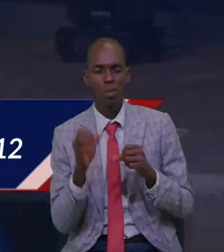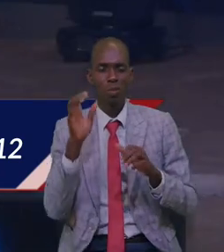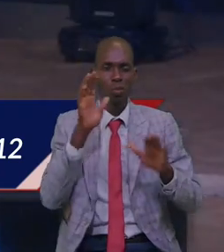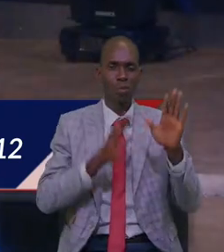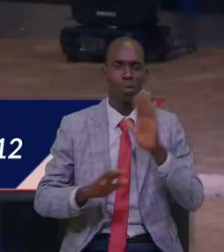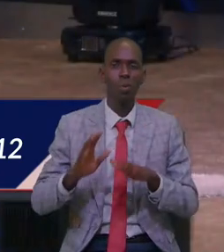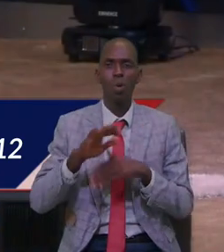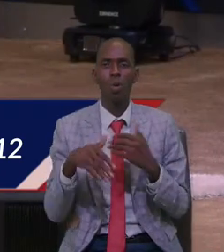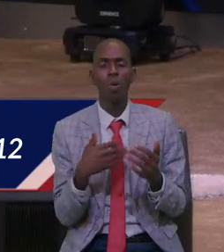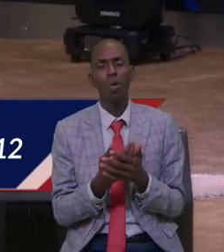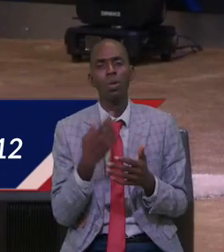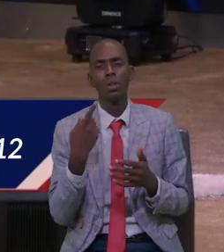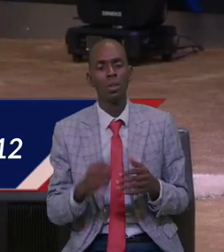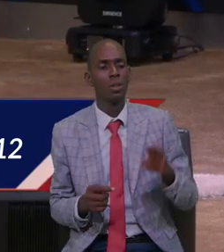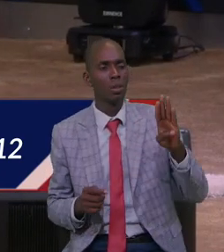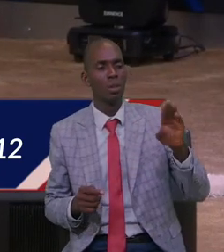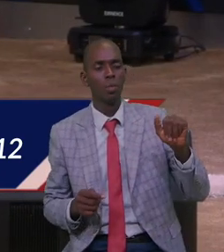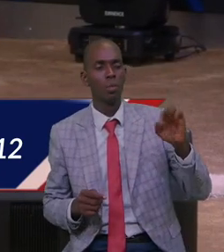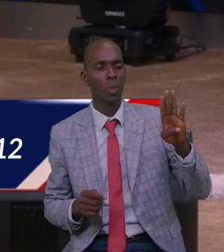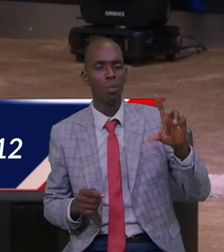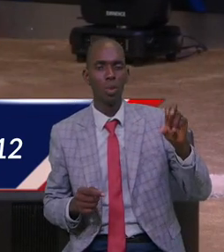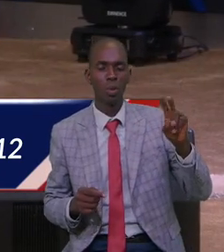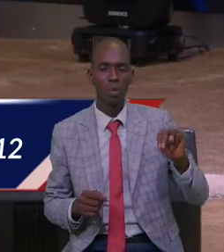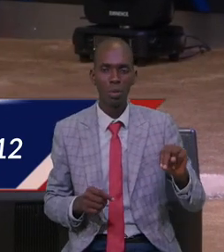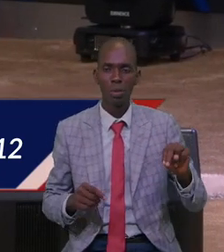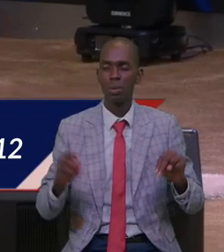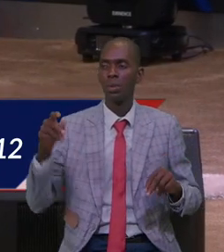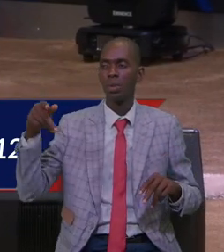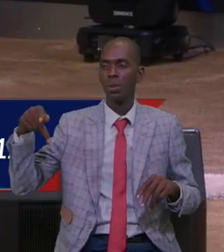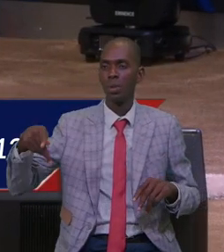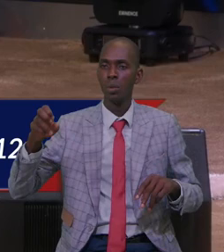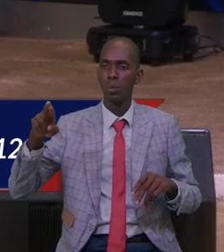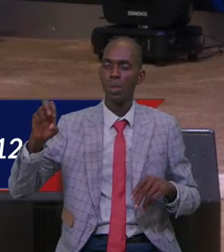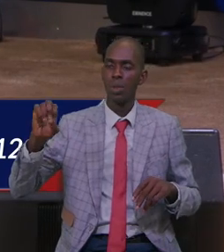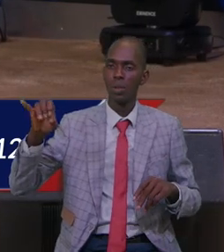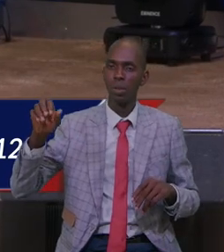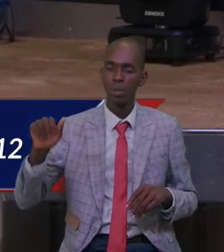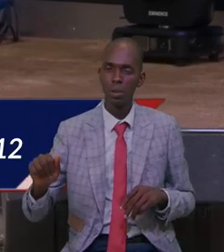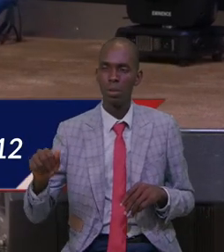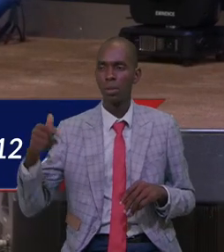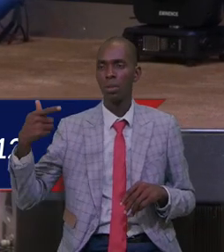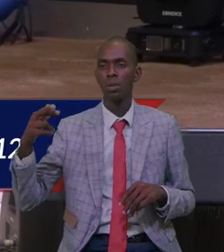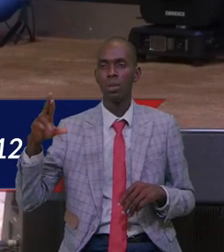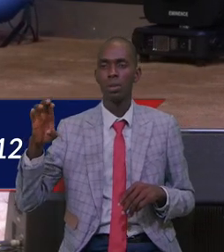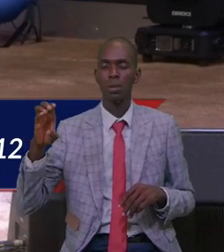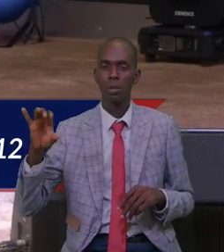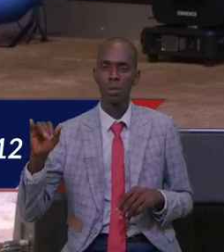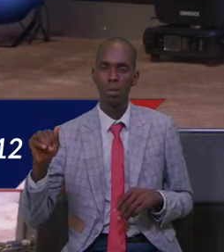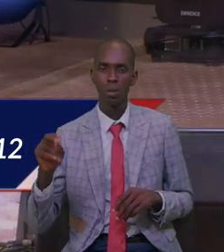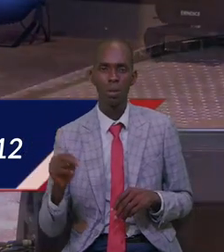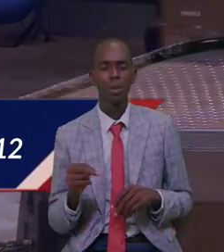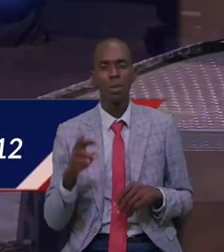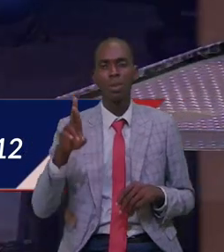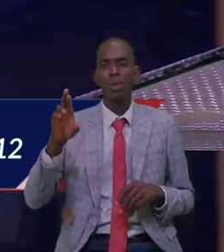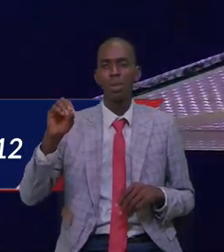Medo-Persian Empire, heathen. The Grecian Empire under Alexander the Great, heathen. And the